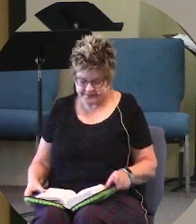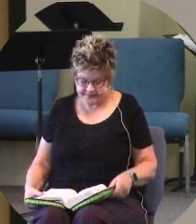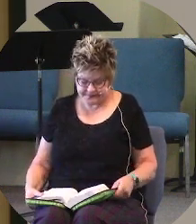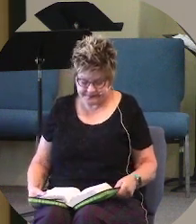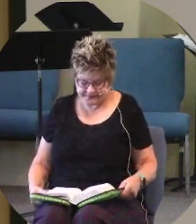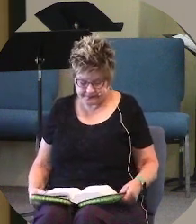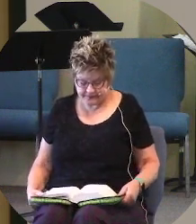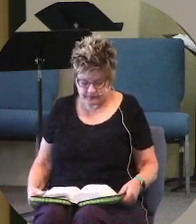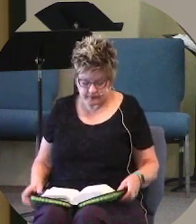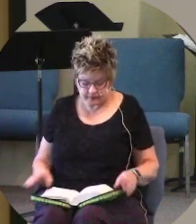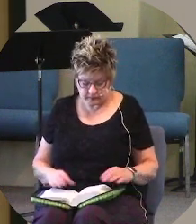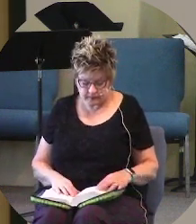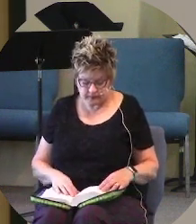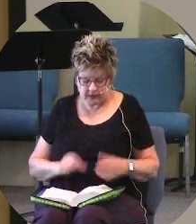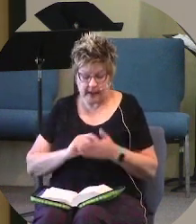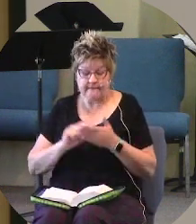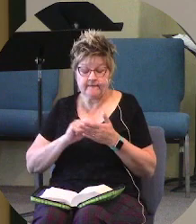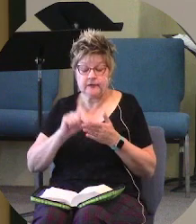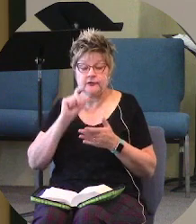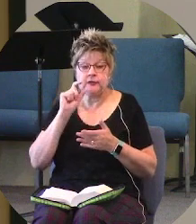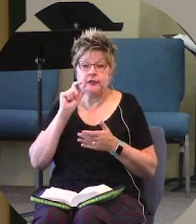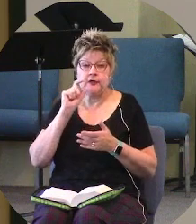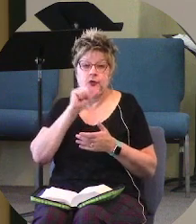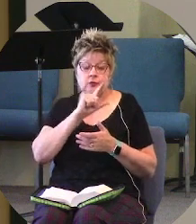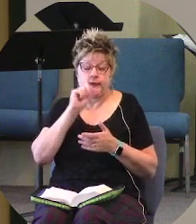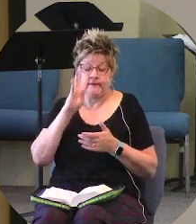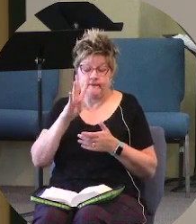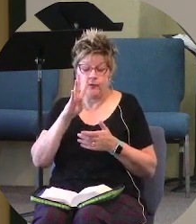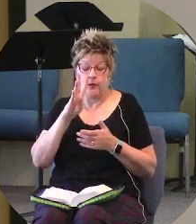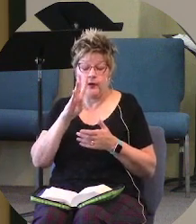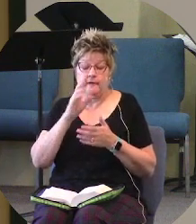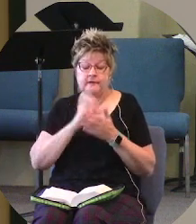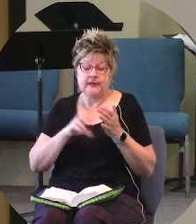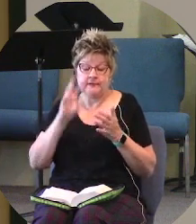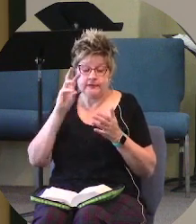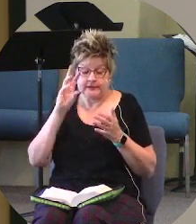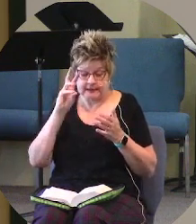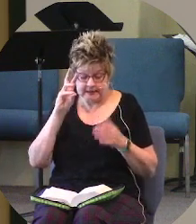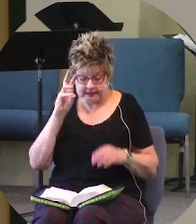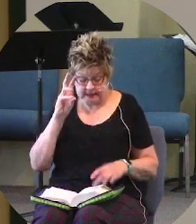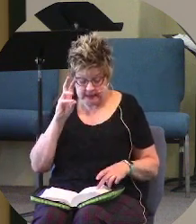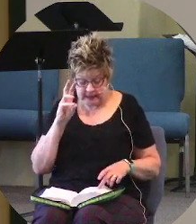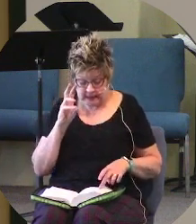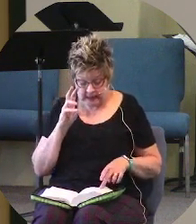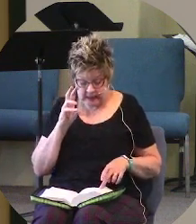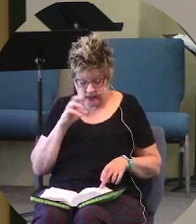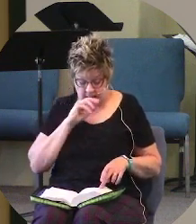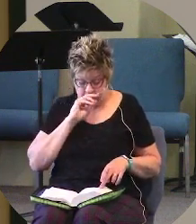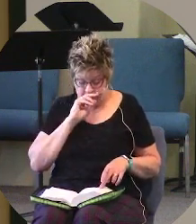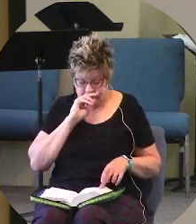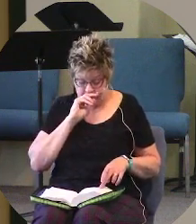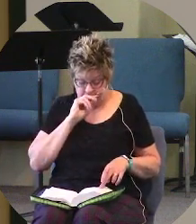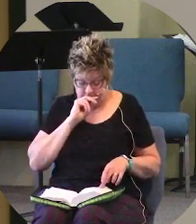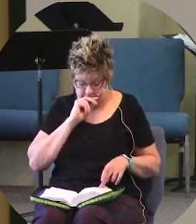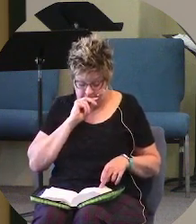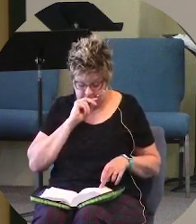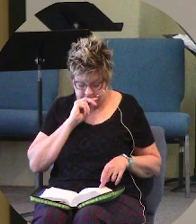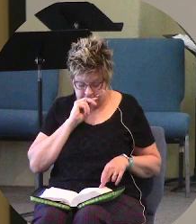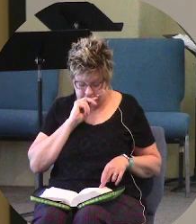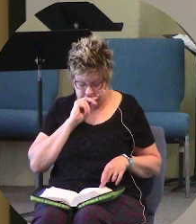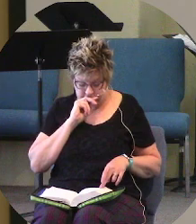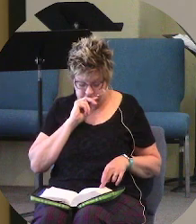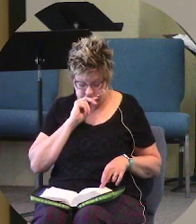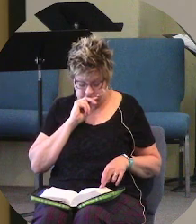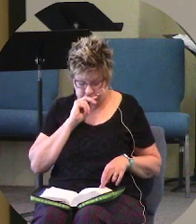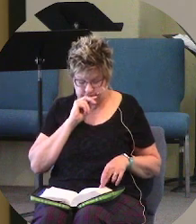in verse 24 of Matthew chapter 6. And I am reading out of the New American Standard Version of the Bible. I